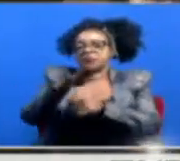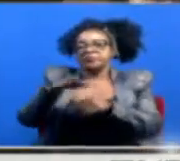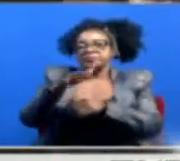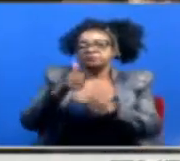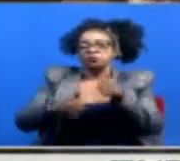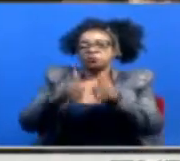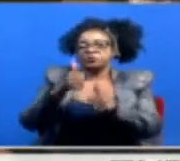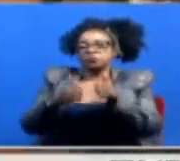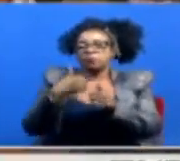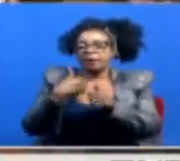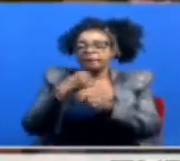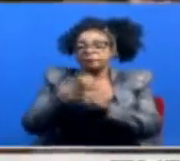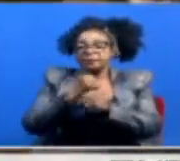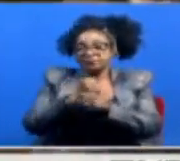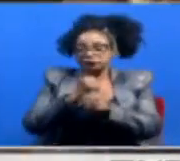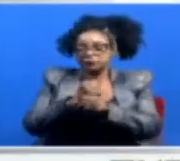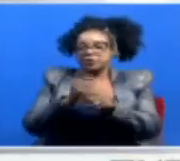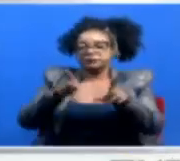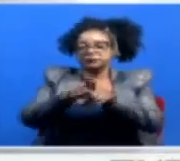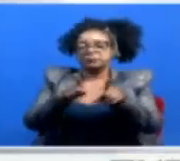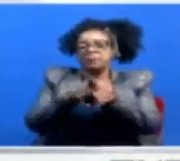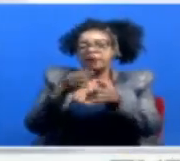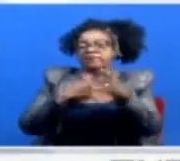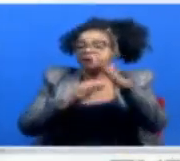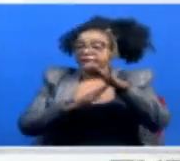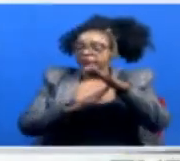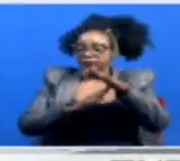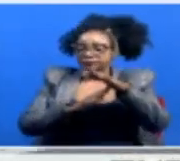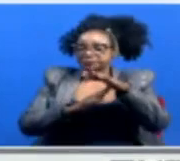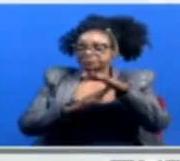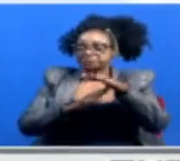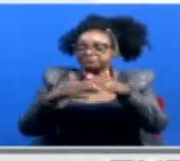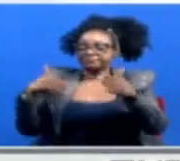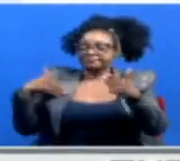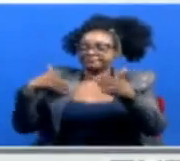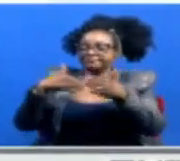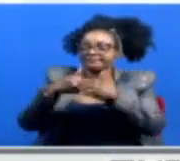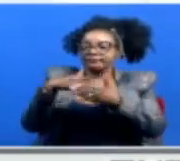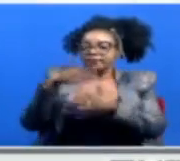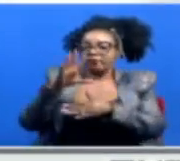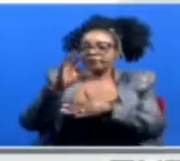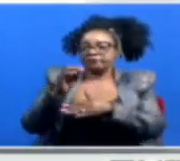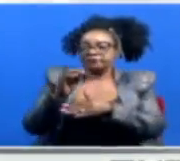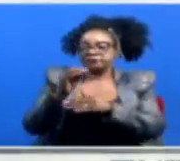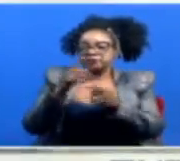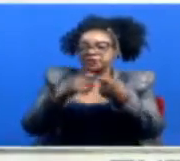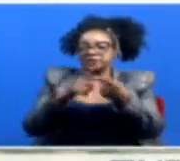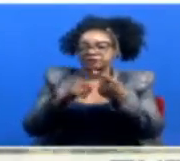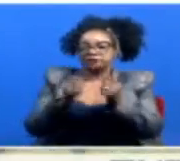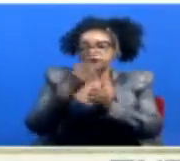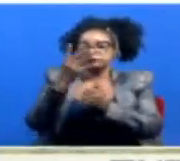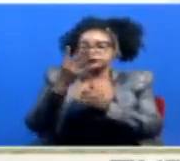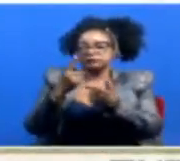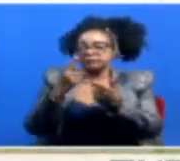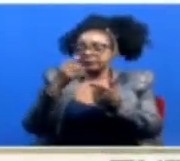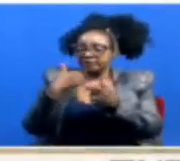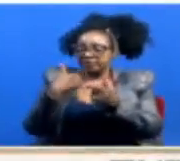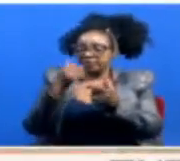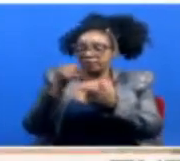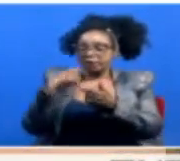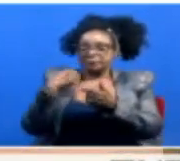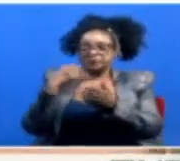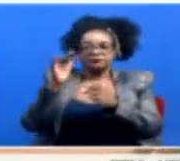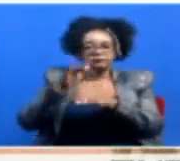tutaweka operation na tuweke curfew. In the last 50 years, 14 counties have been affected by banditry and livestock